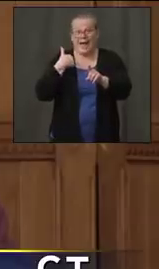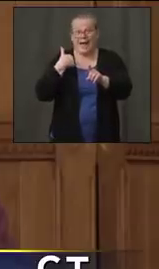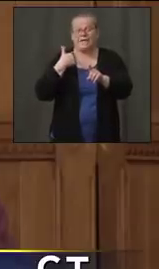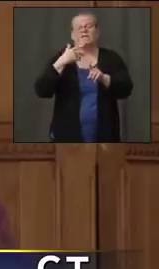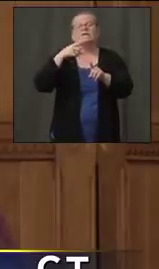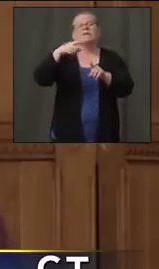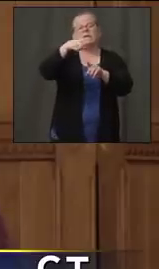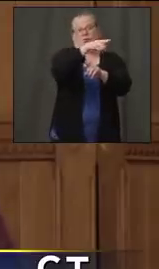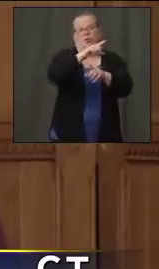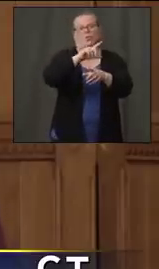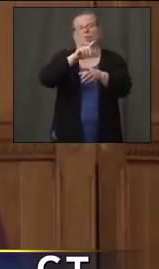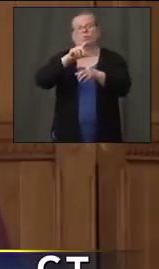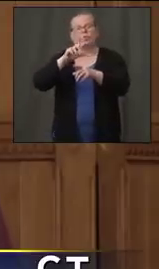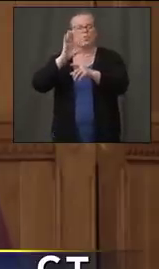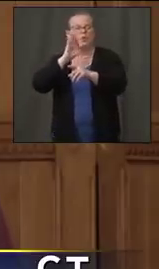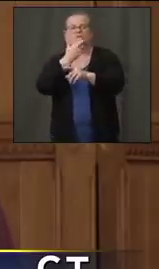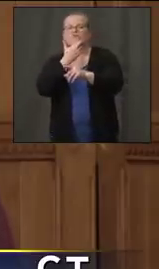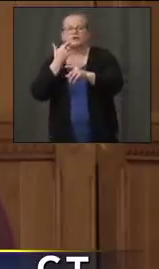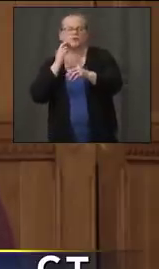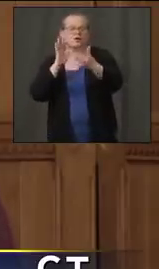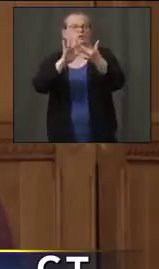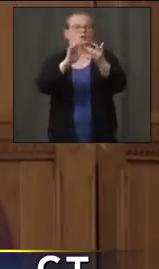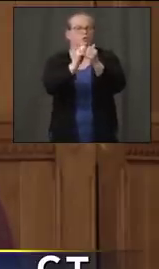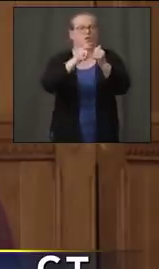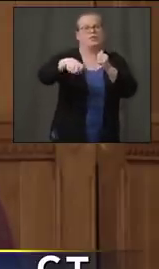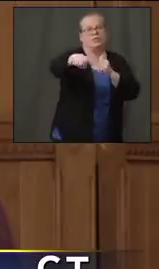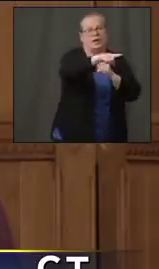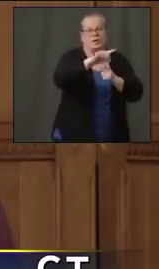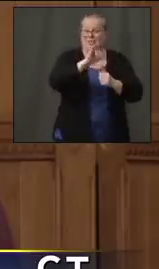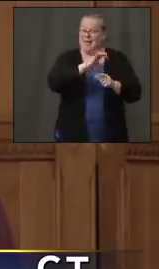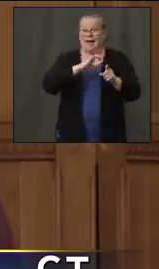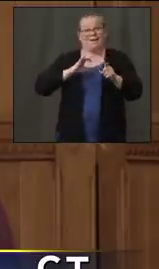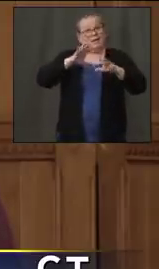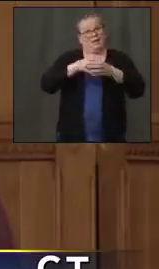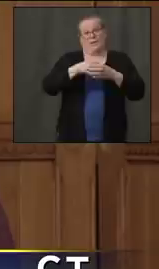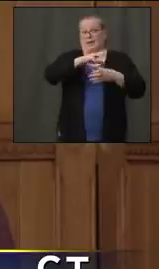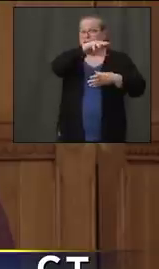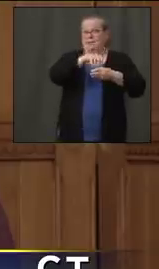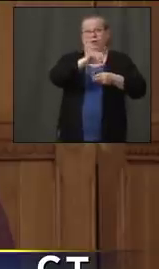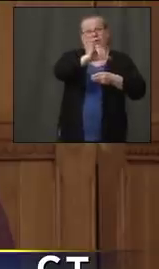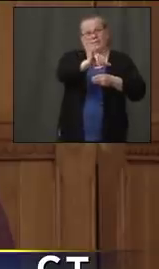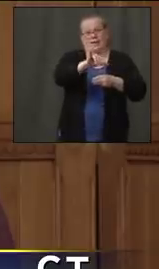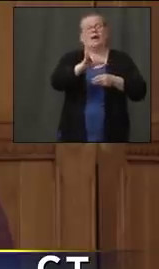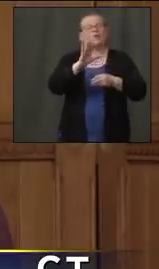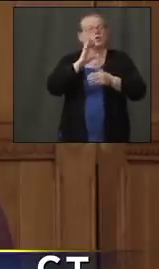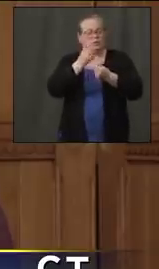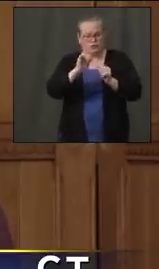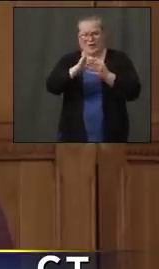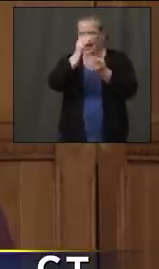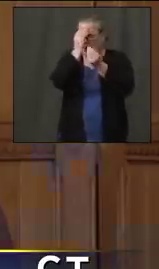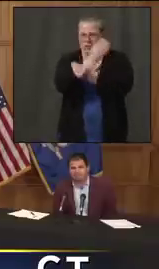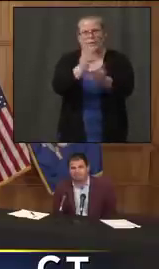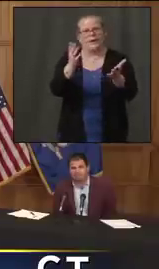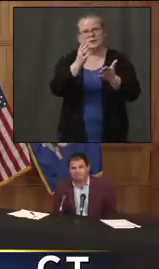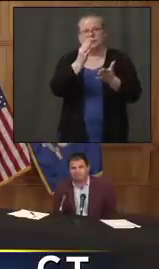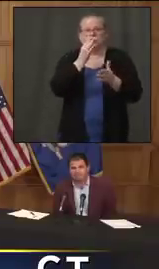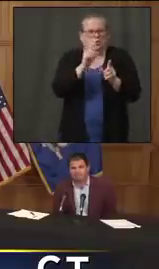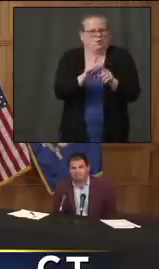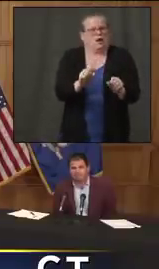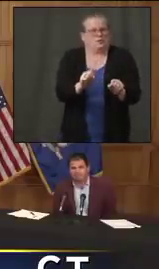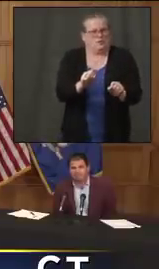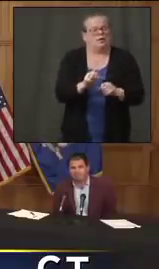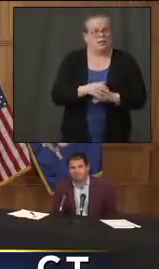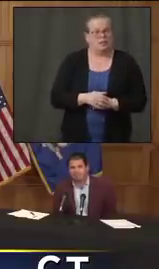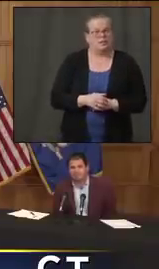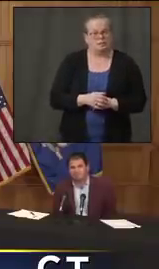right retailers in touch with them. So that's all part of this committee, and then we're going to try to get that report out as soon as we can. Okay, and